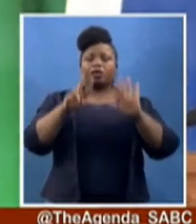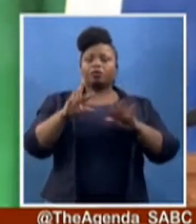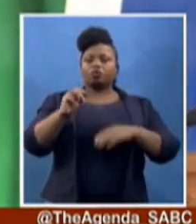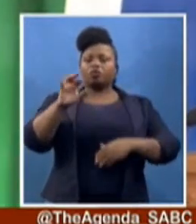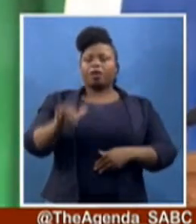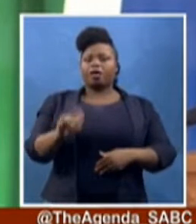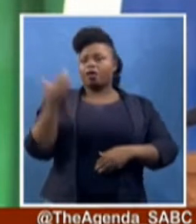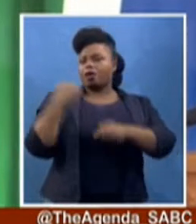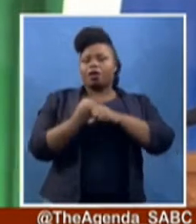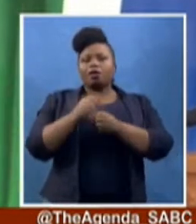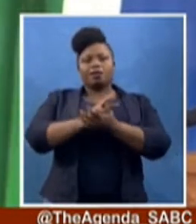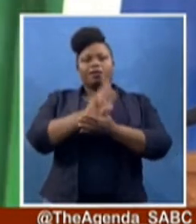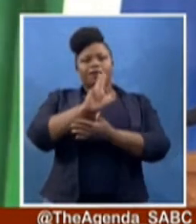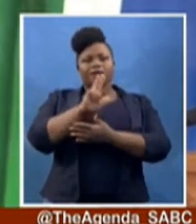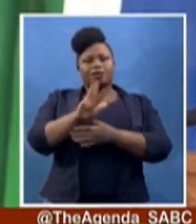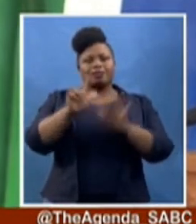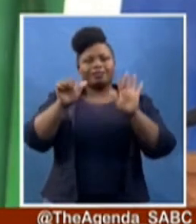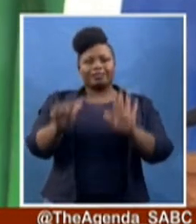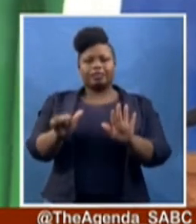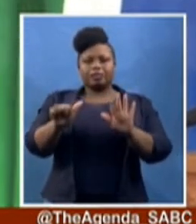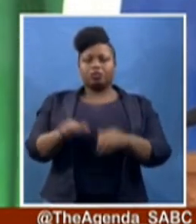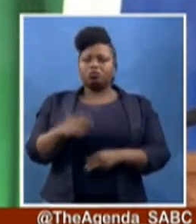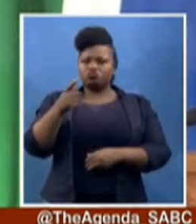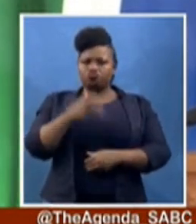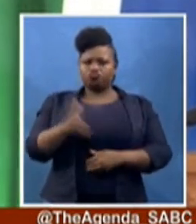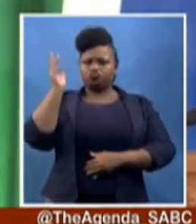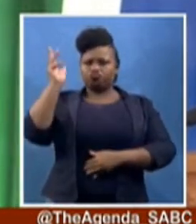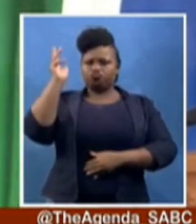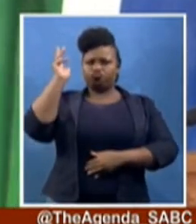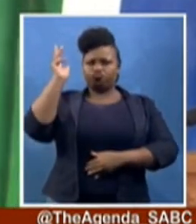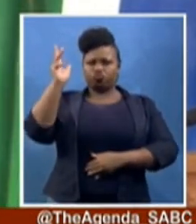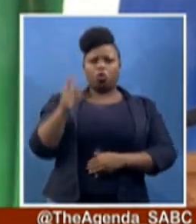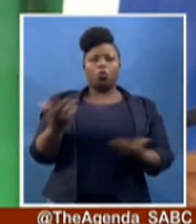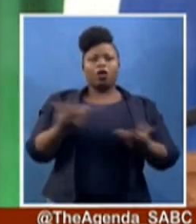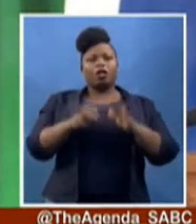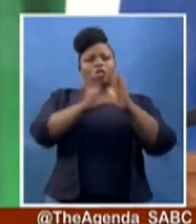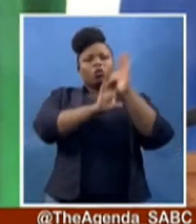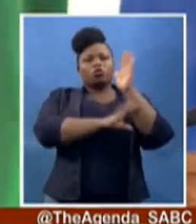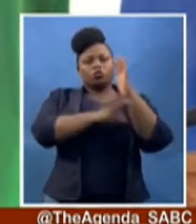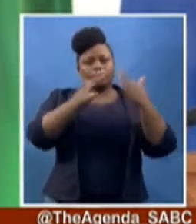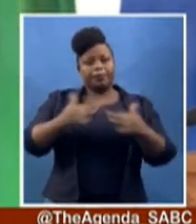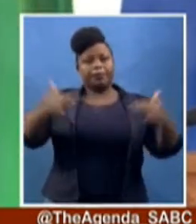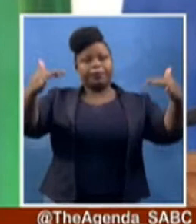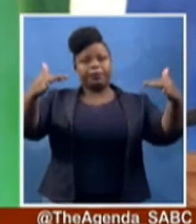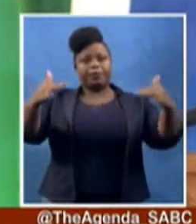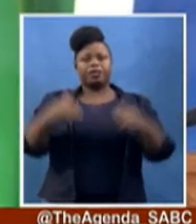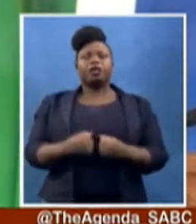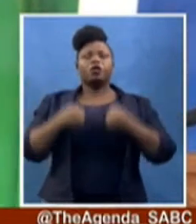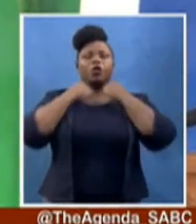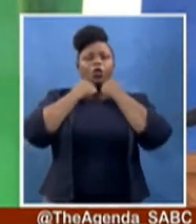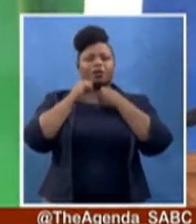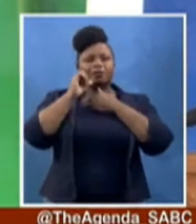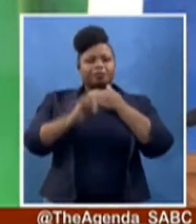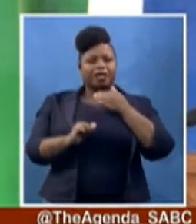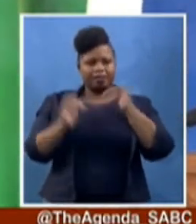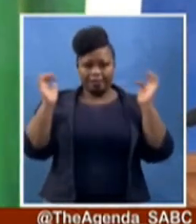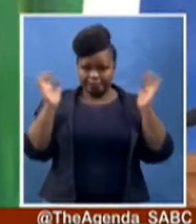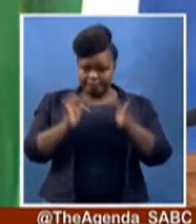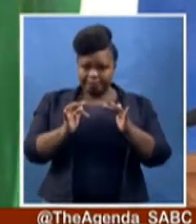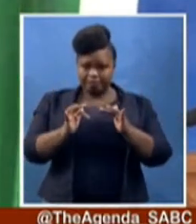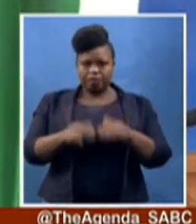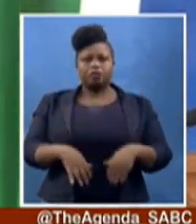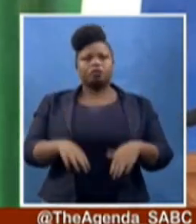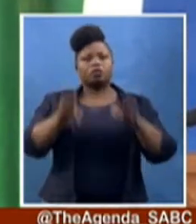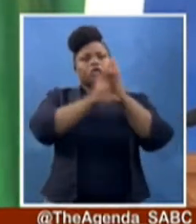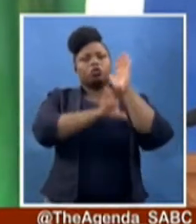nation at the Constitutional Assembly, where at that August gathering, you characterized our Constitution as the nation's birth